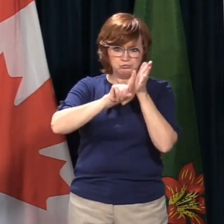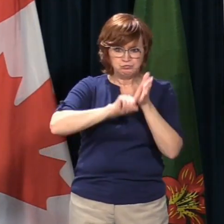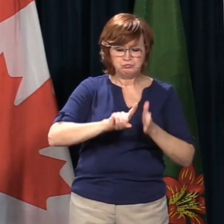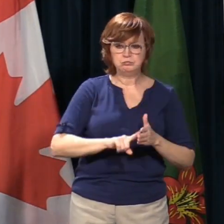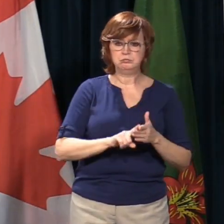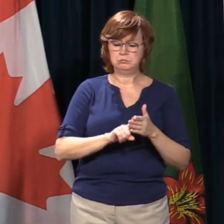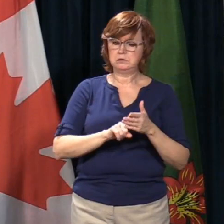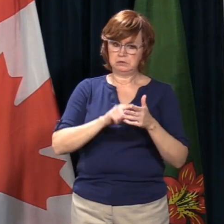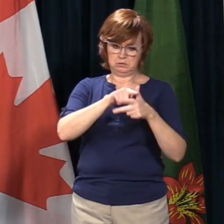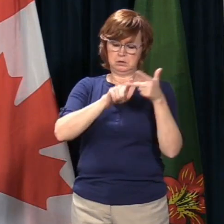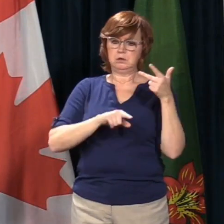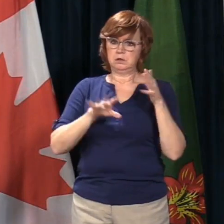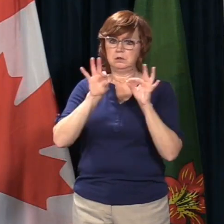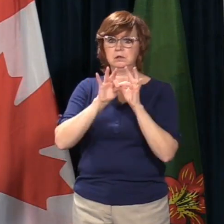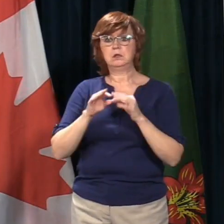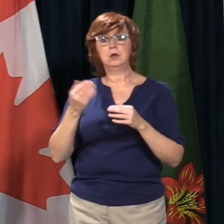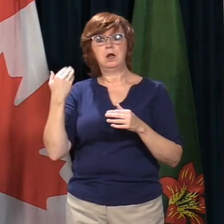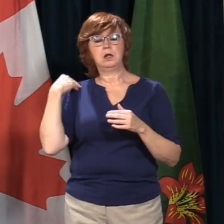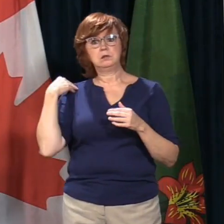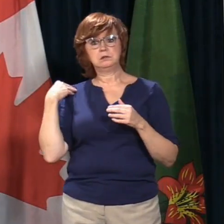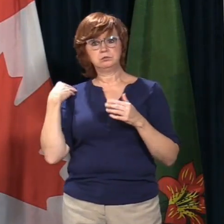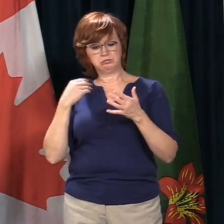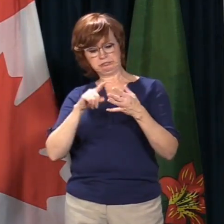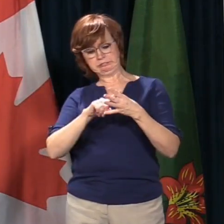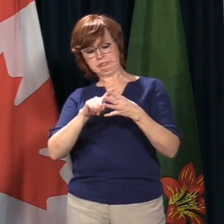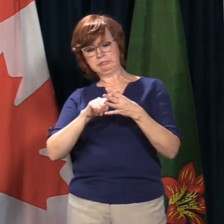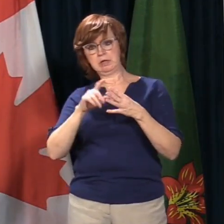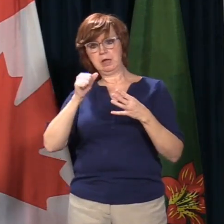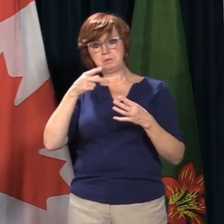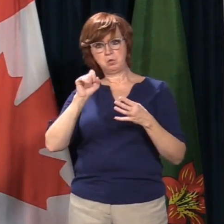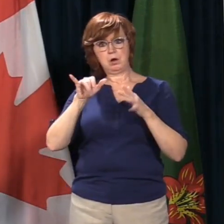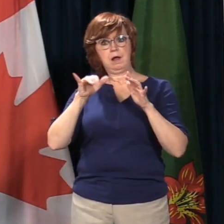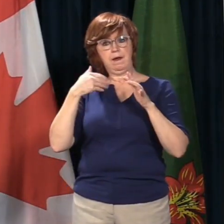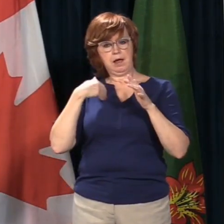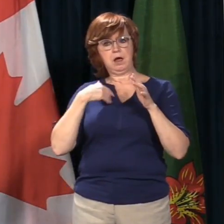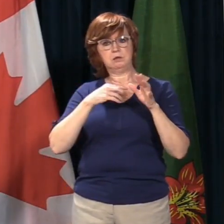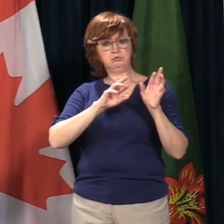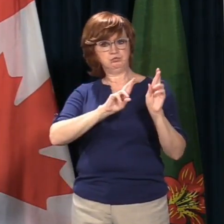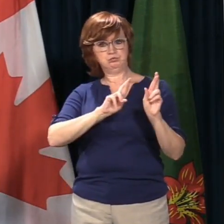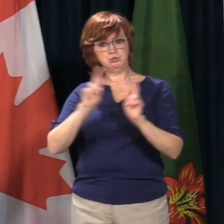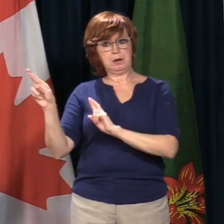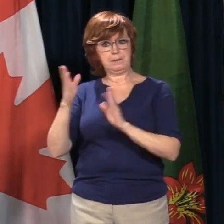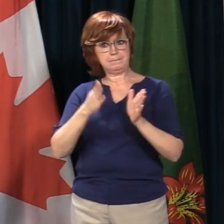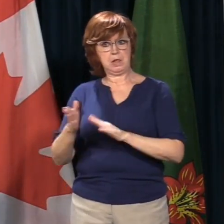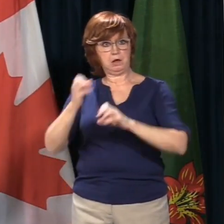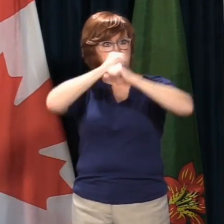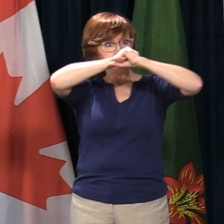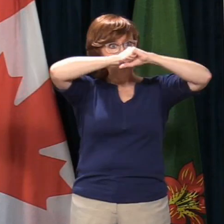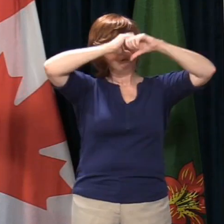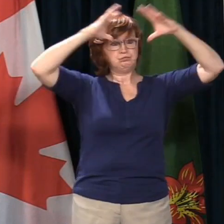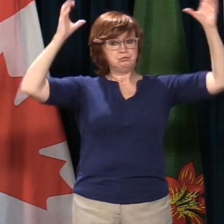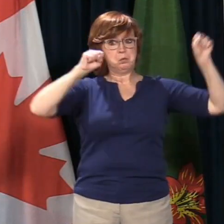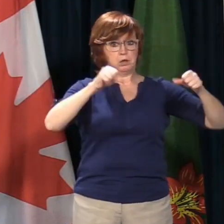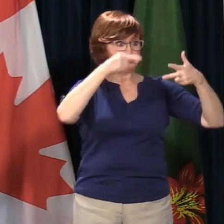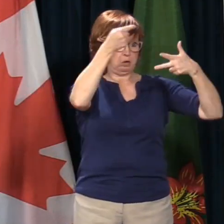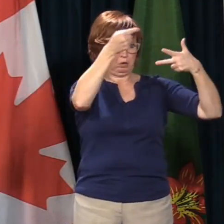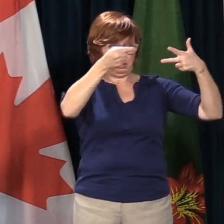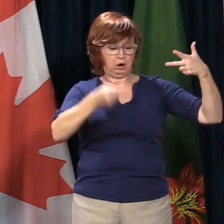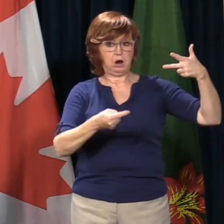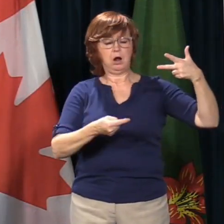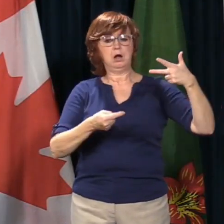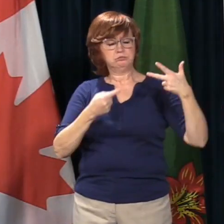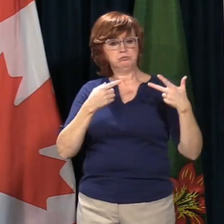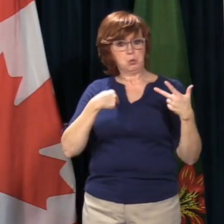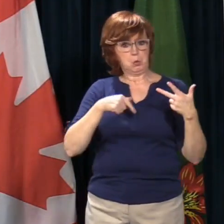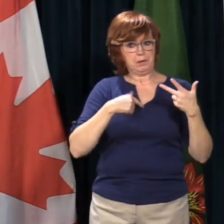plan presented to you earlier this month remains as is, we're also building new models to see if our worst case scenario has shifted. Next